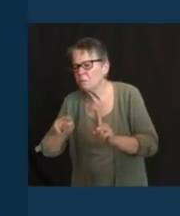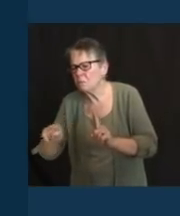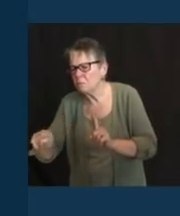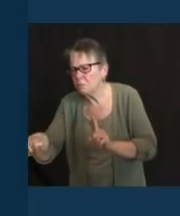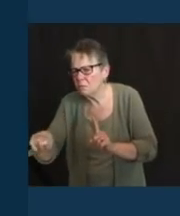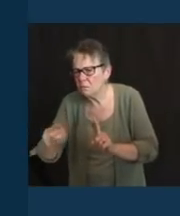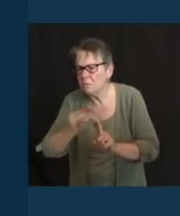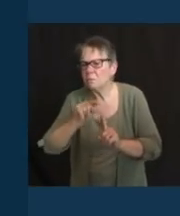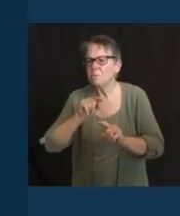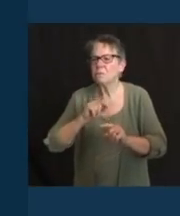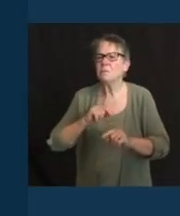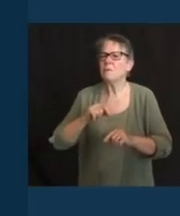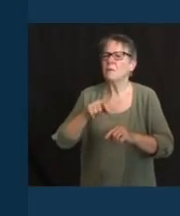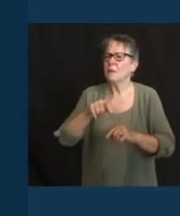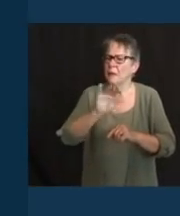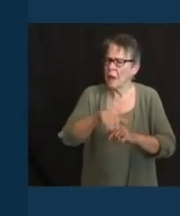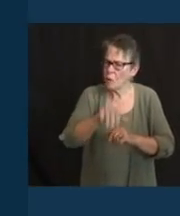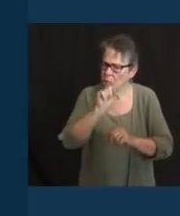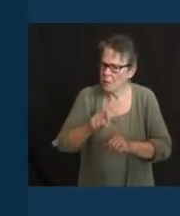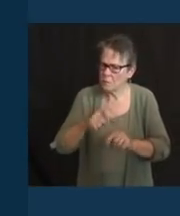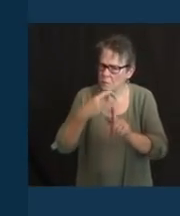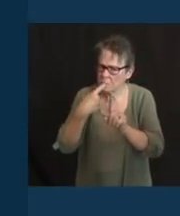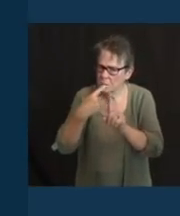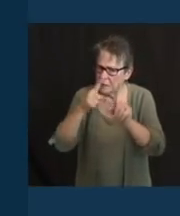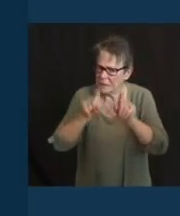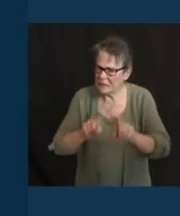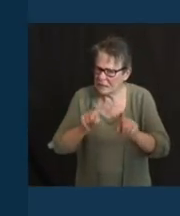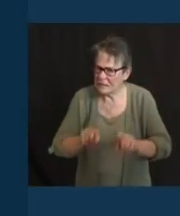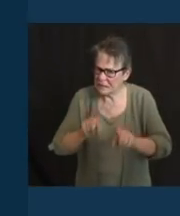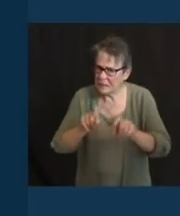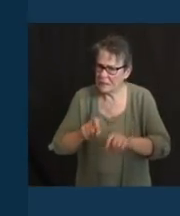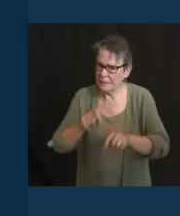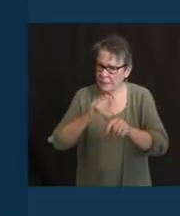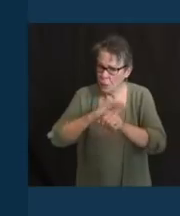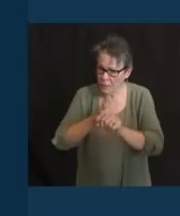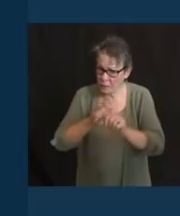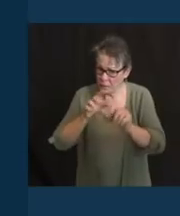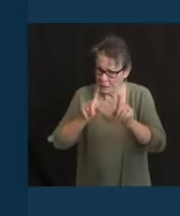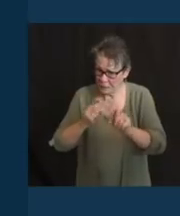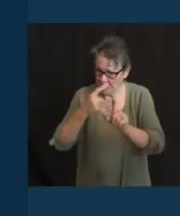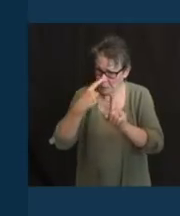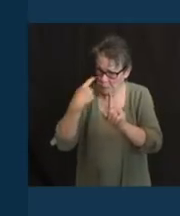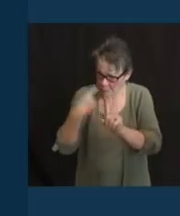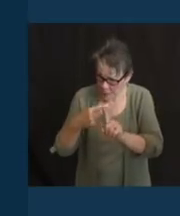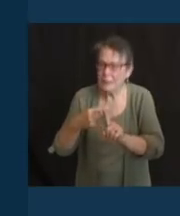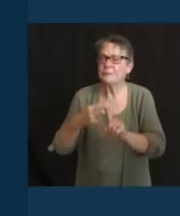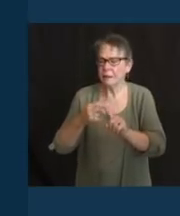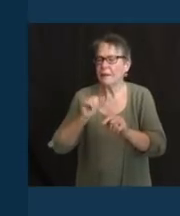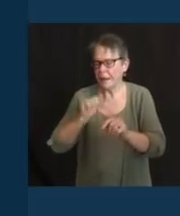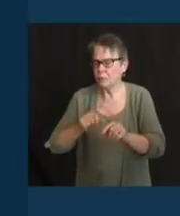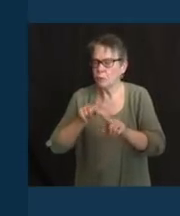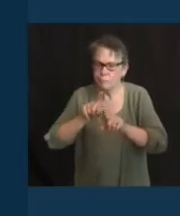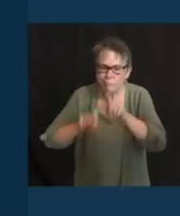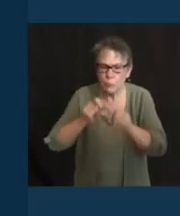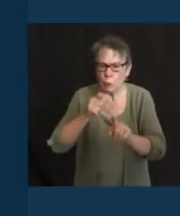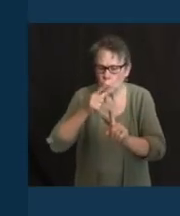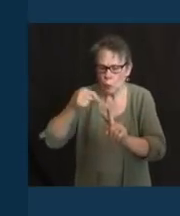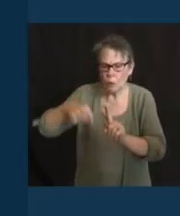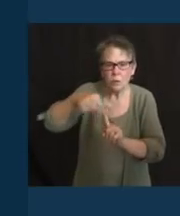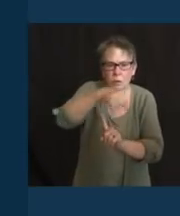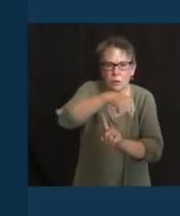working within our communities as well to establish trust where it may not exist and to expand trust where it does